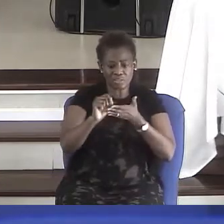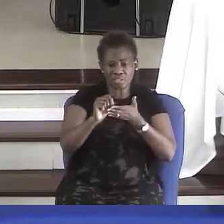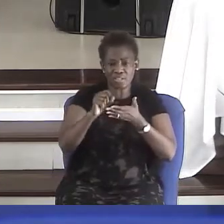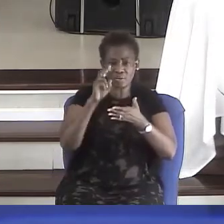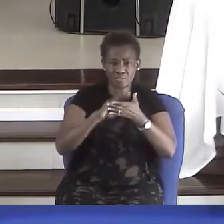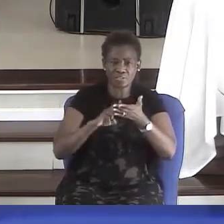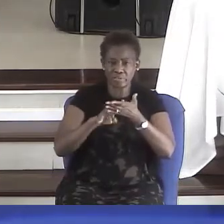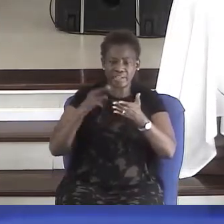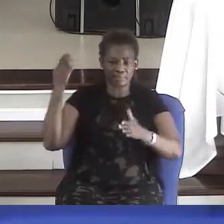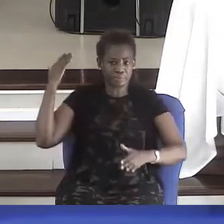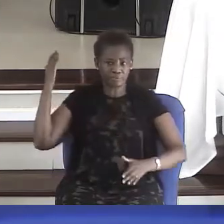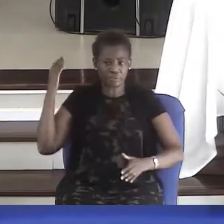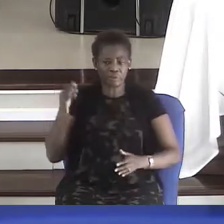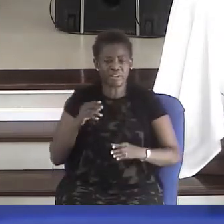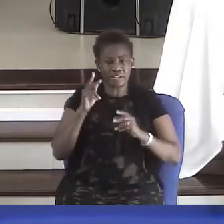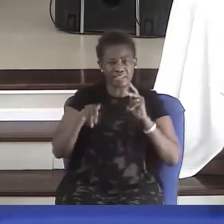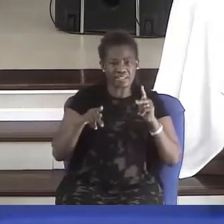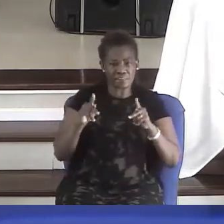people described